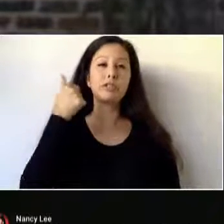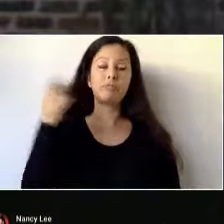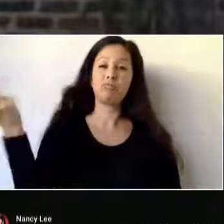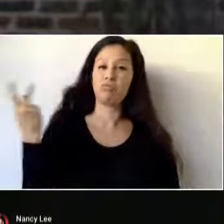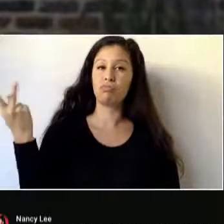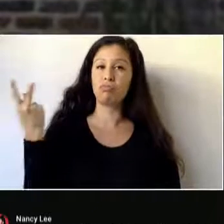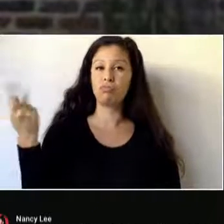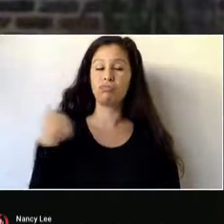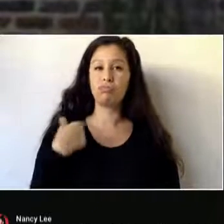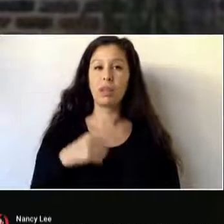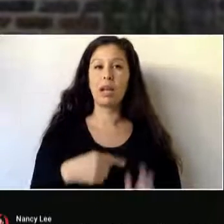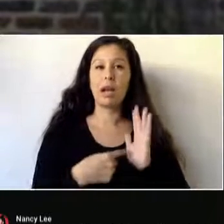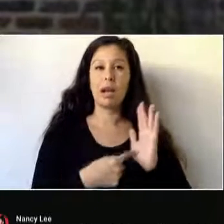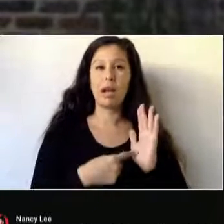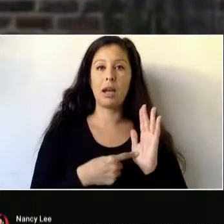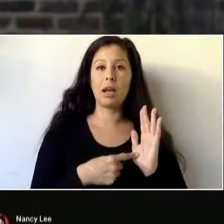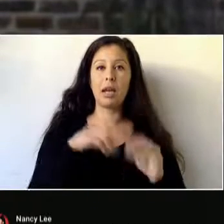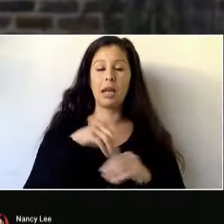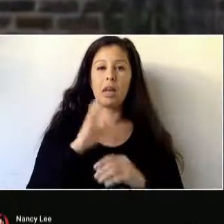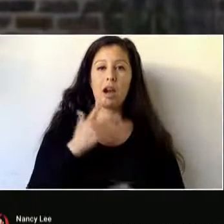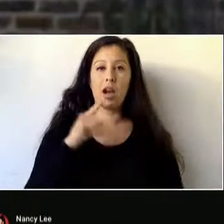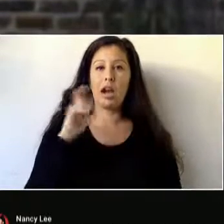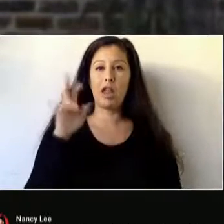we have an exhibition at the Richmond Art Gallery,